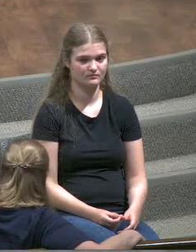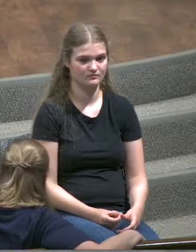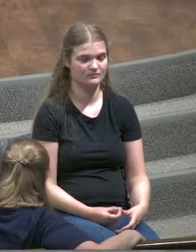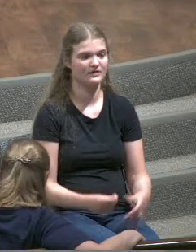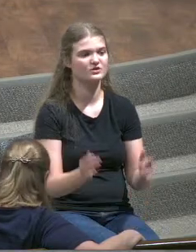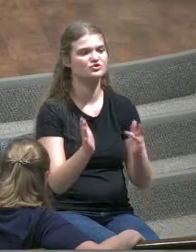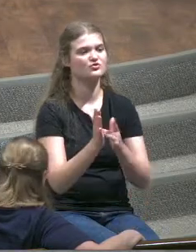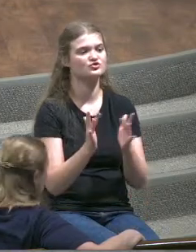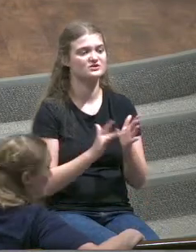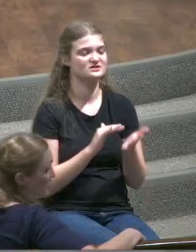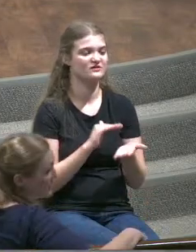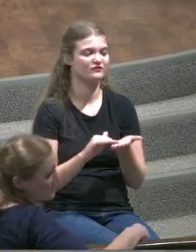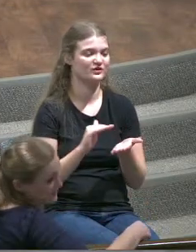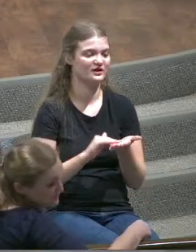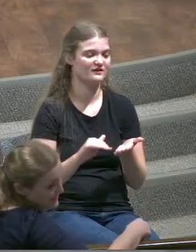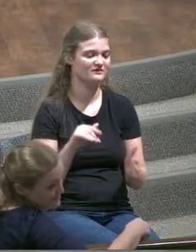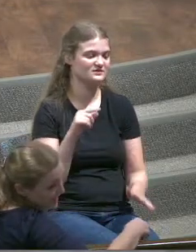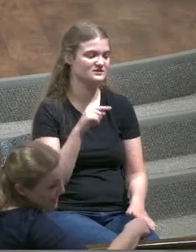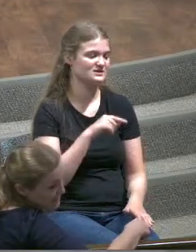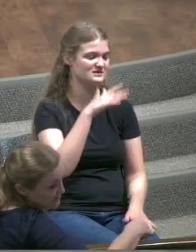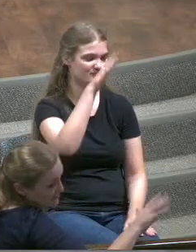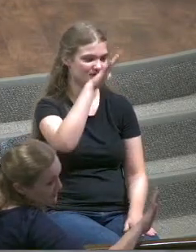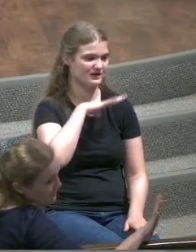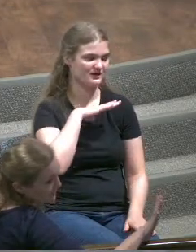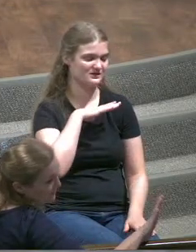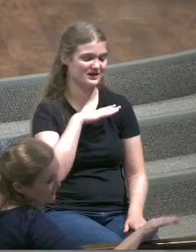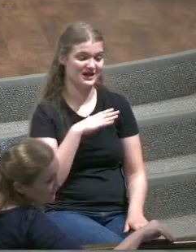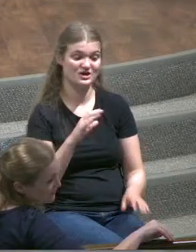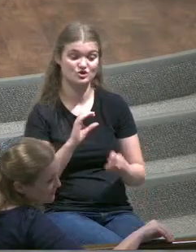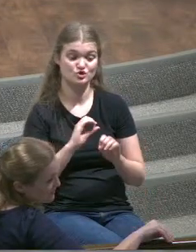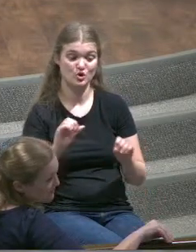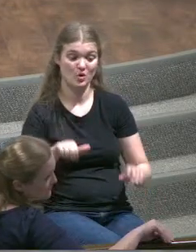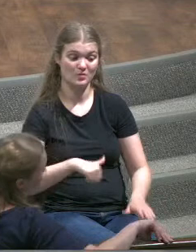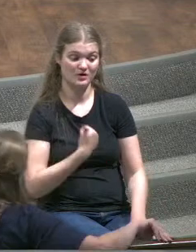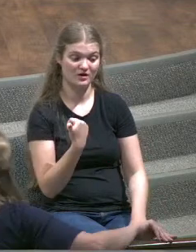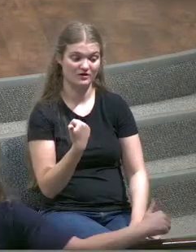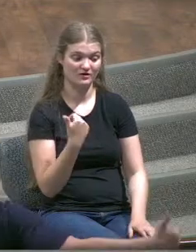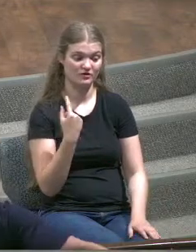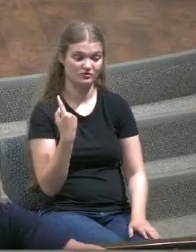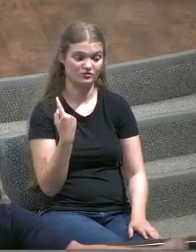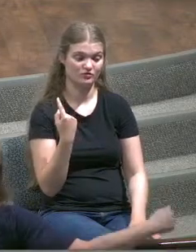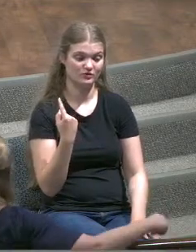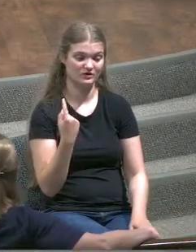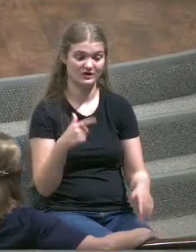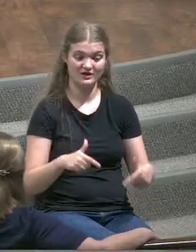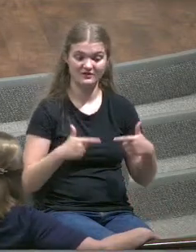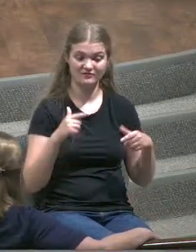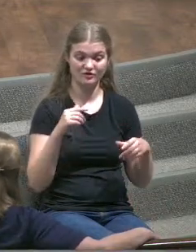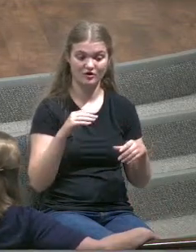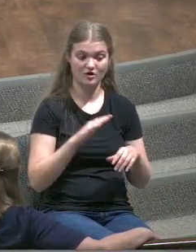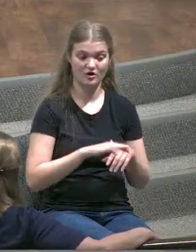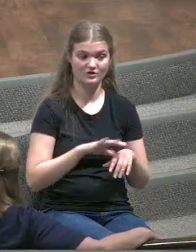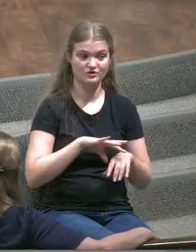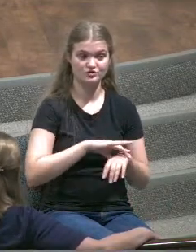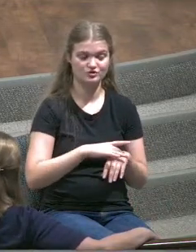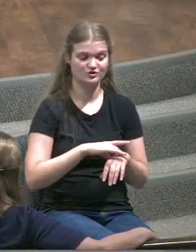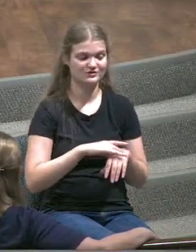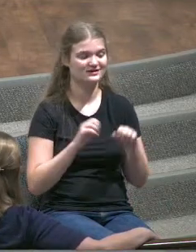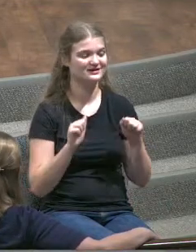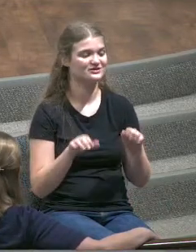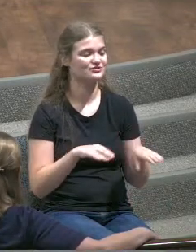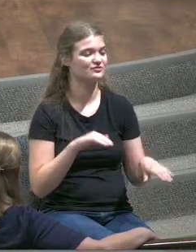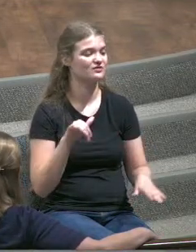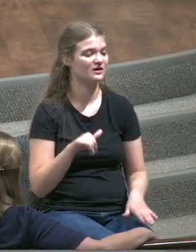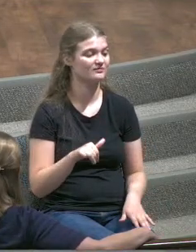So Jesus forgives this man of his sins, and there's no other one who has ever lived on this earth who could do that. That